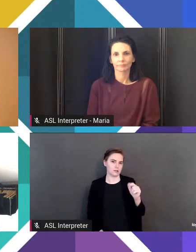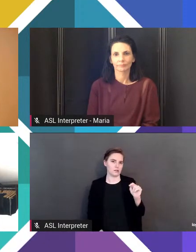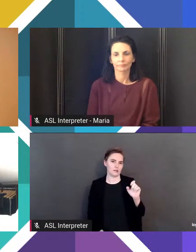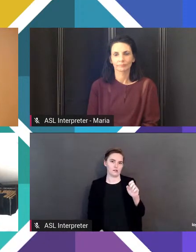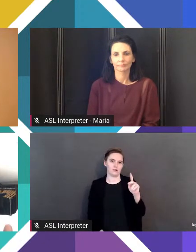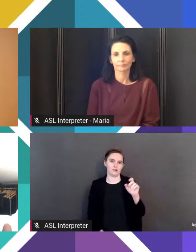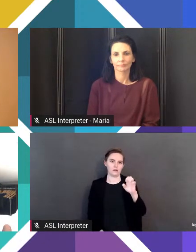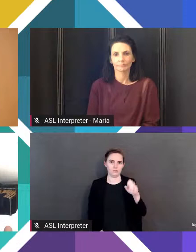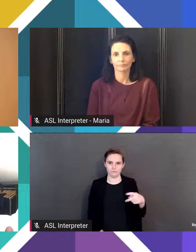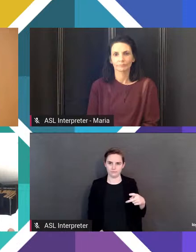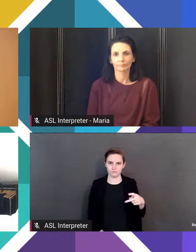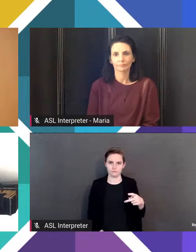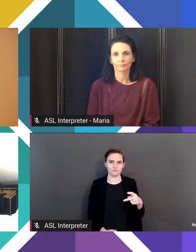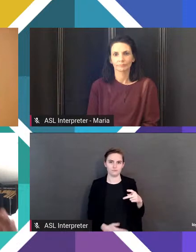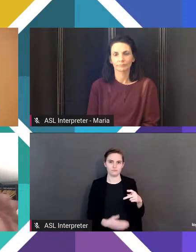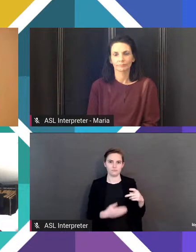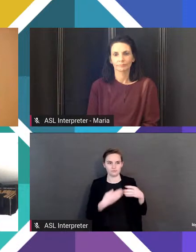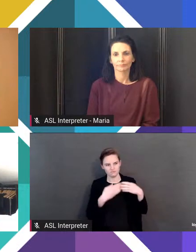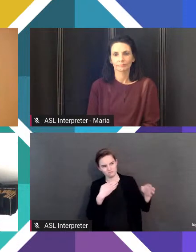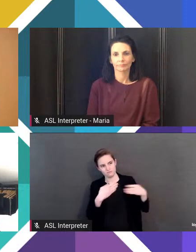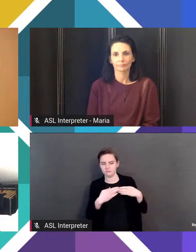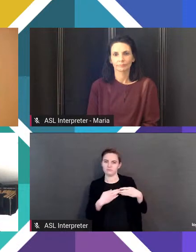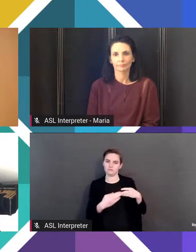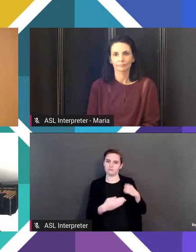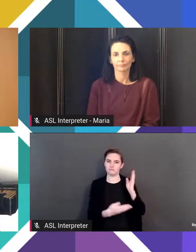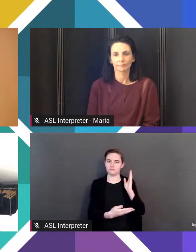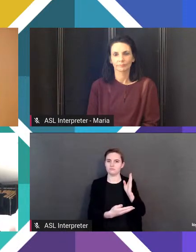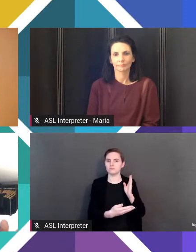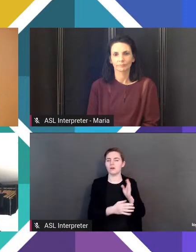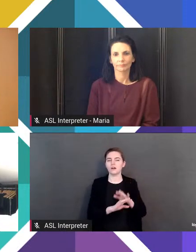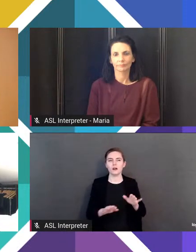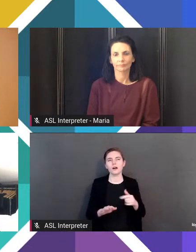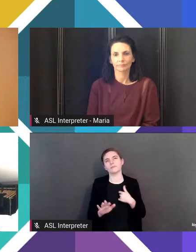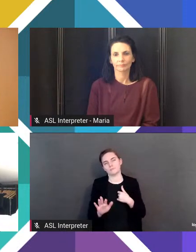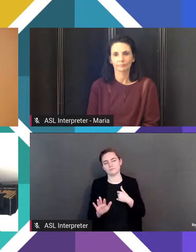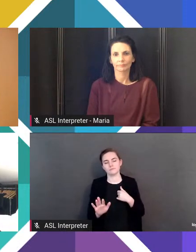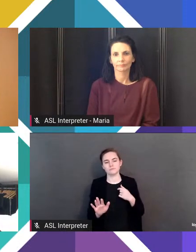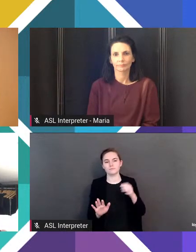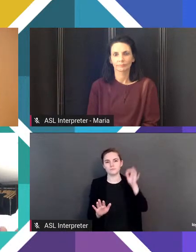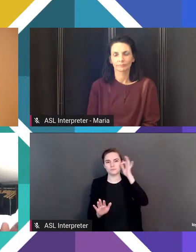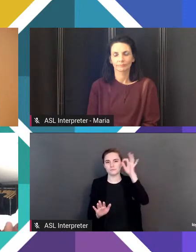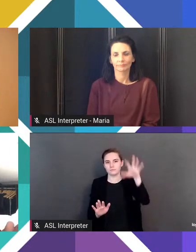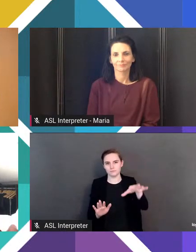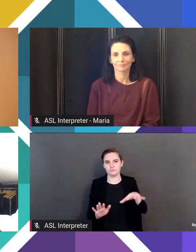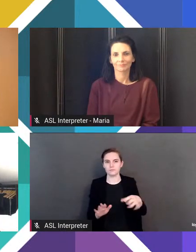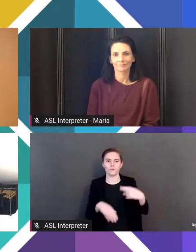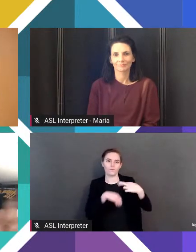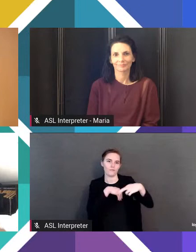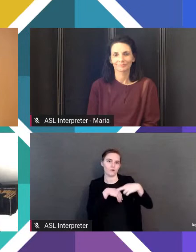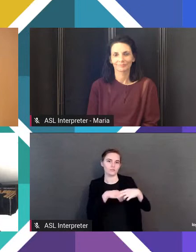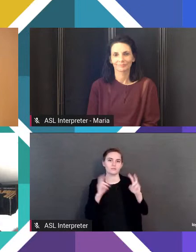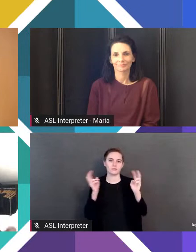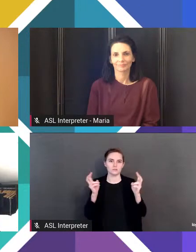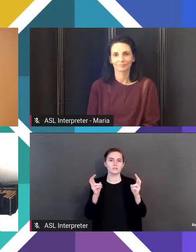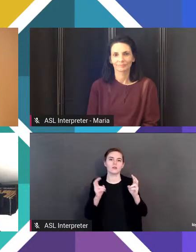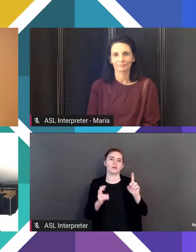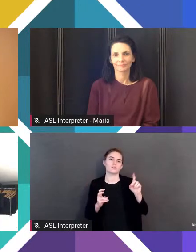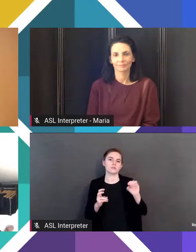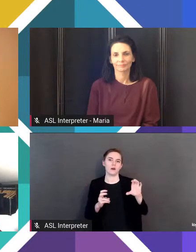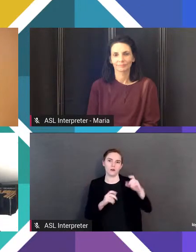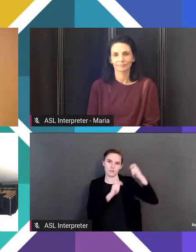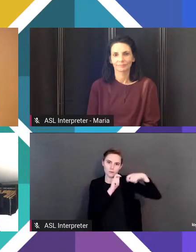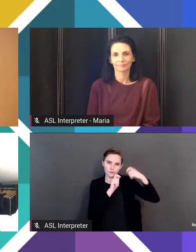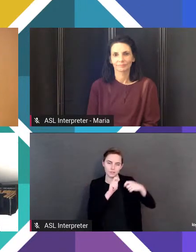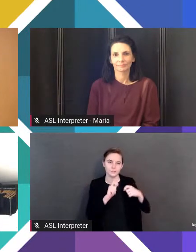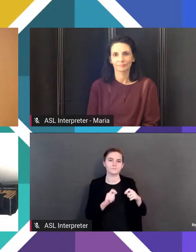that. Like, I'm going to throw out the reference of documentary The Queen, and its correlation to Paris is Burning,